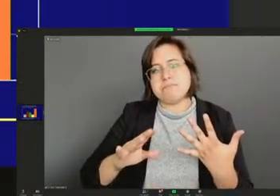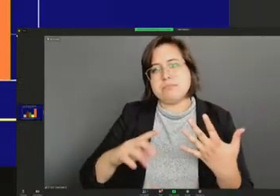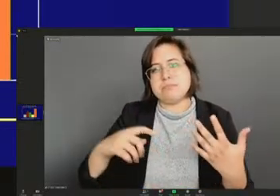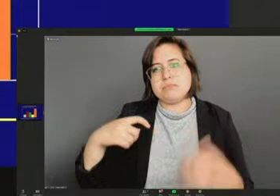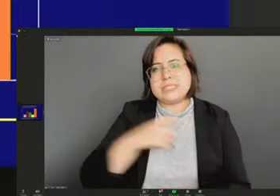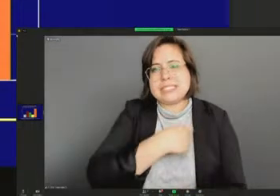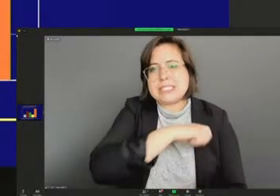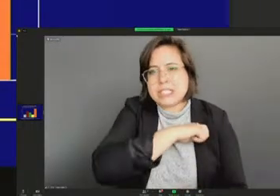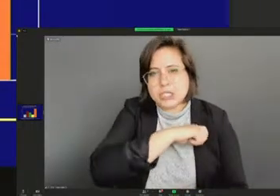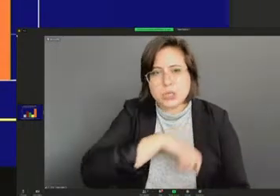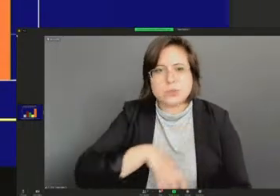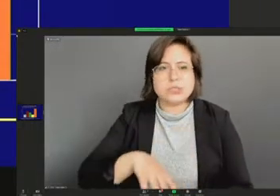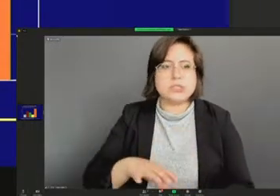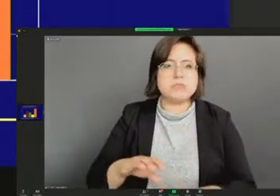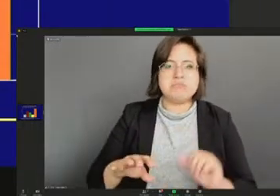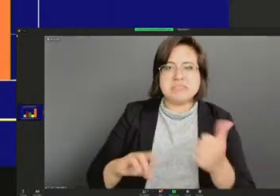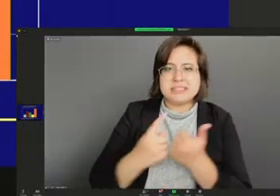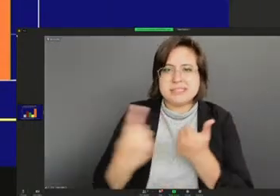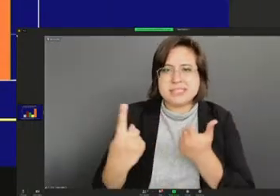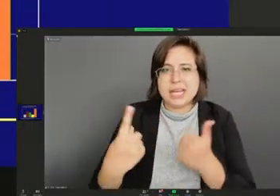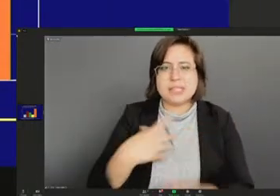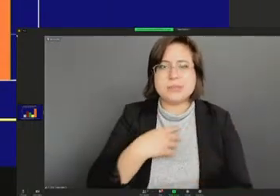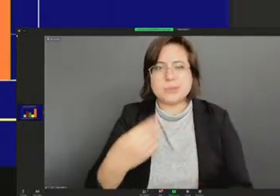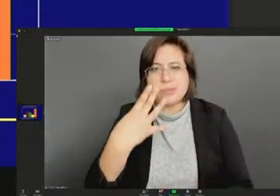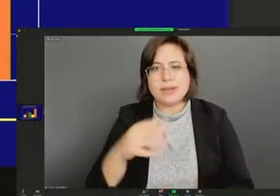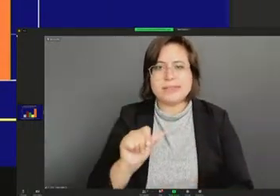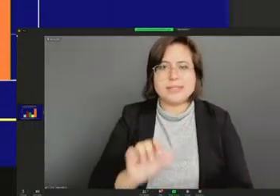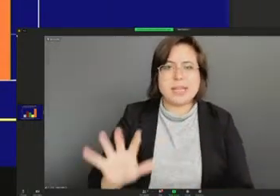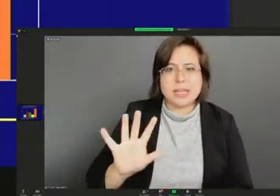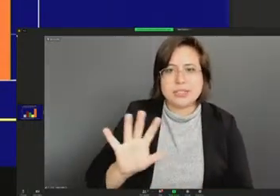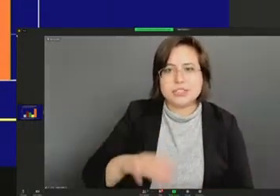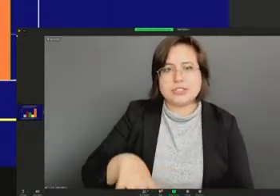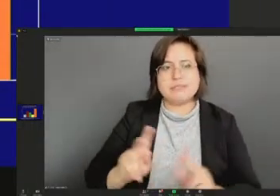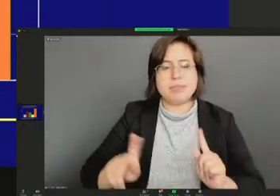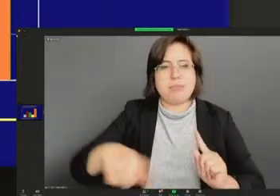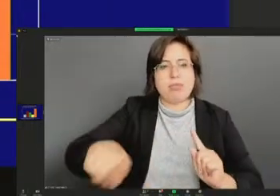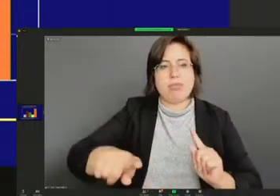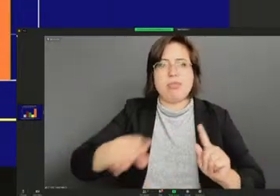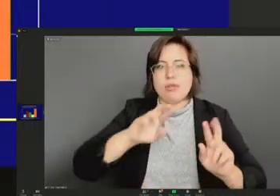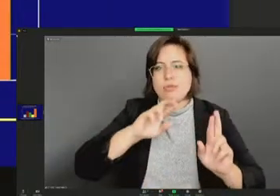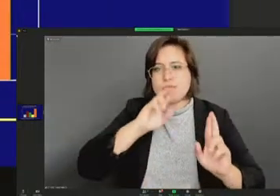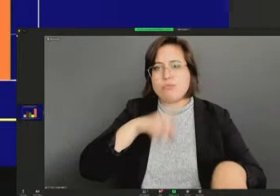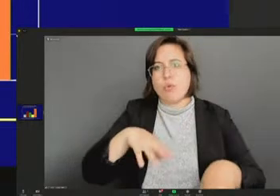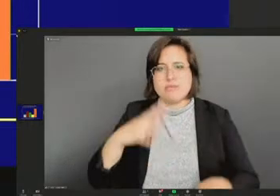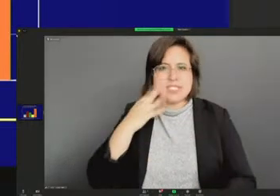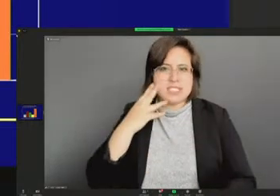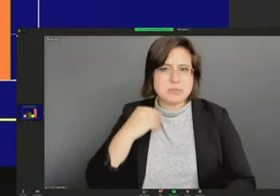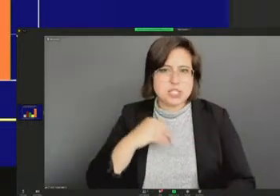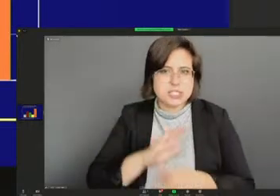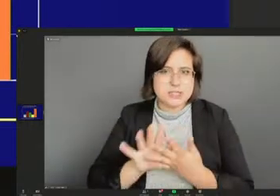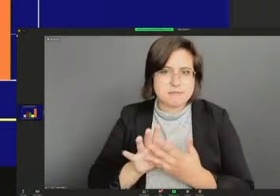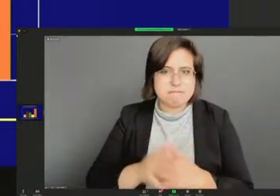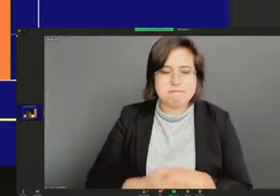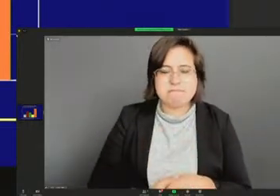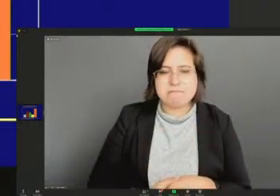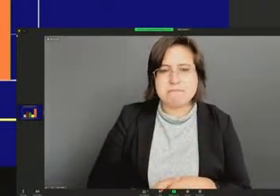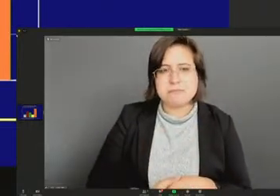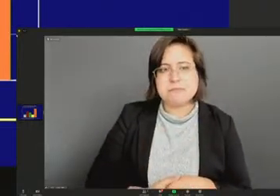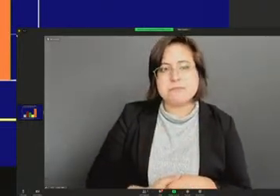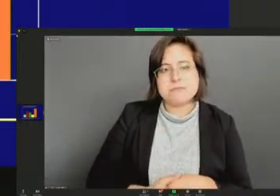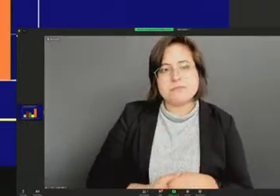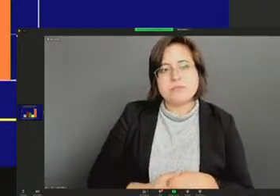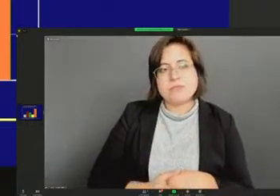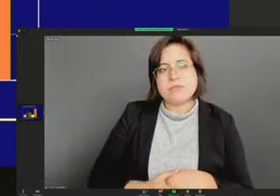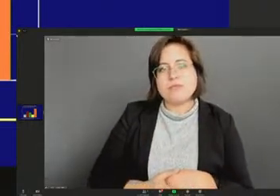Latinos, and about 1 in 10 whites and Asians reported those experiences.